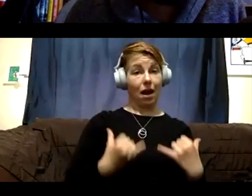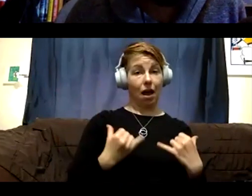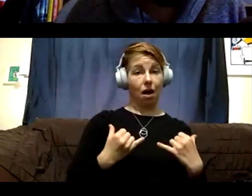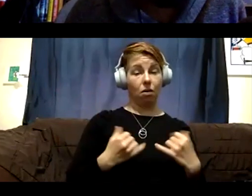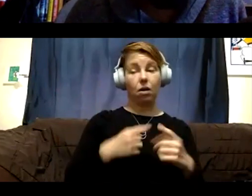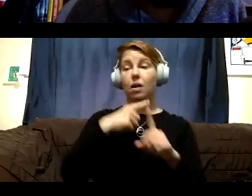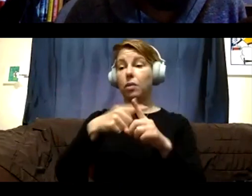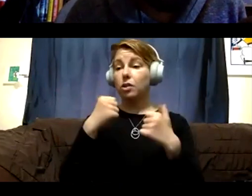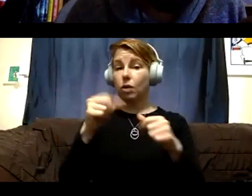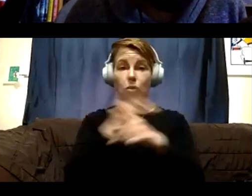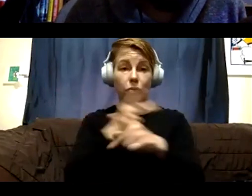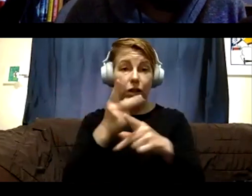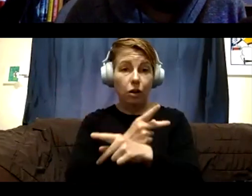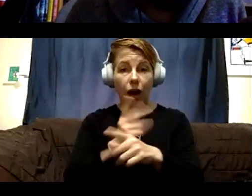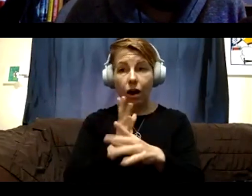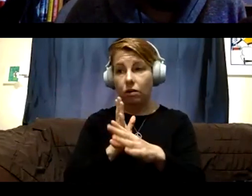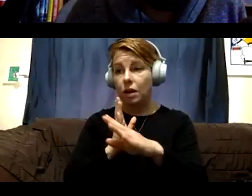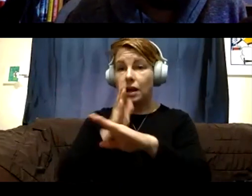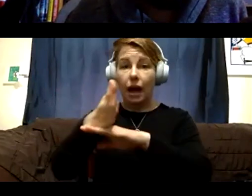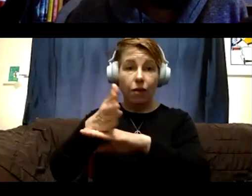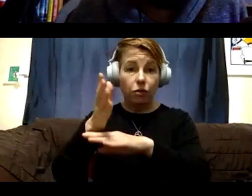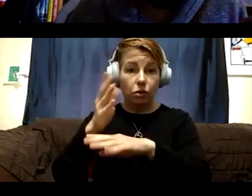We see the fruit of their labor in Afrofuturism.